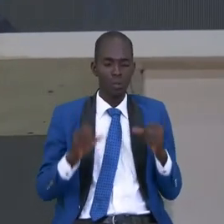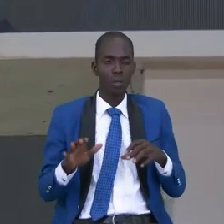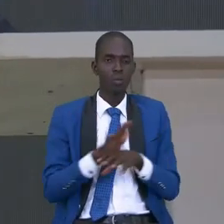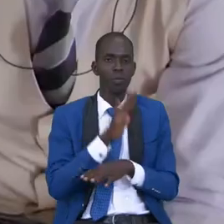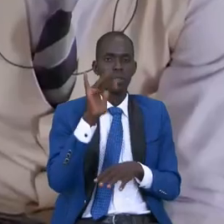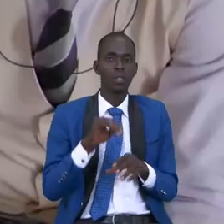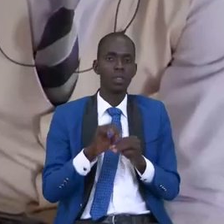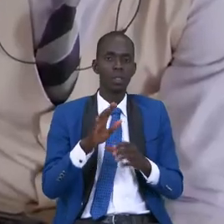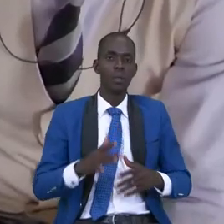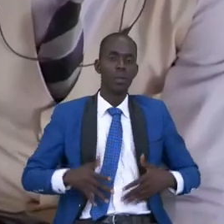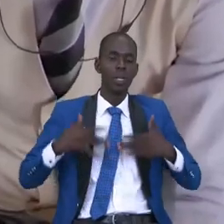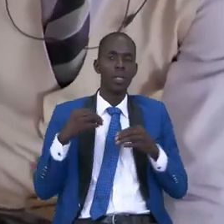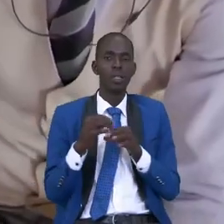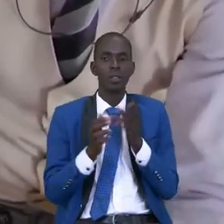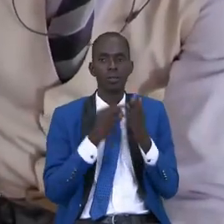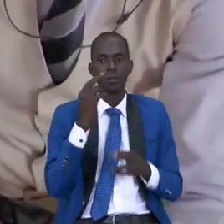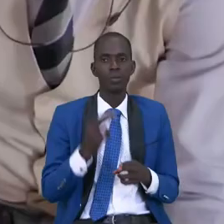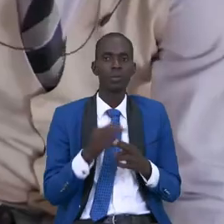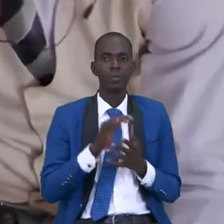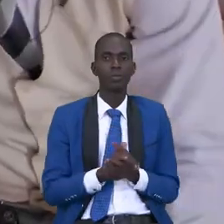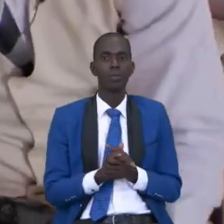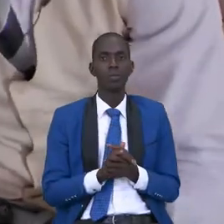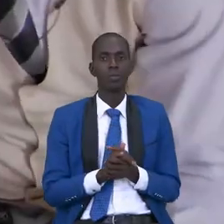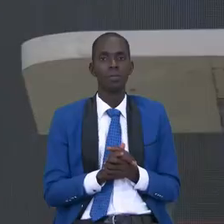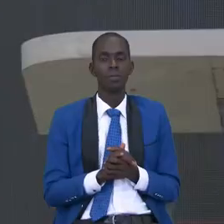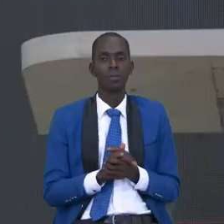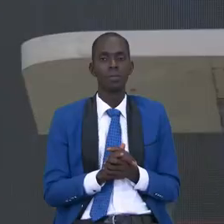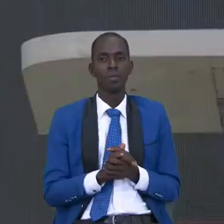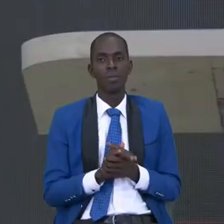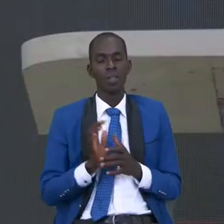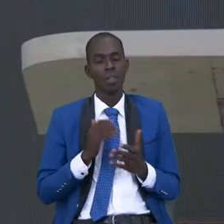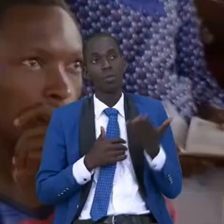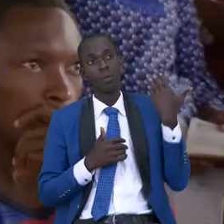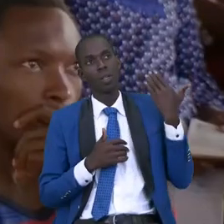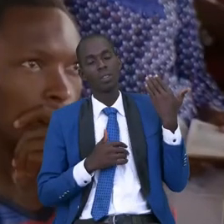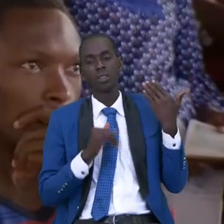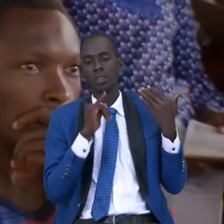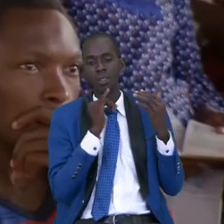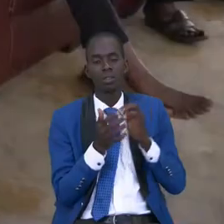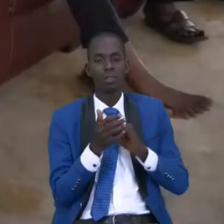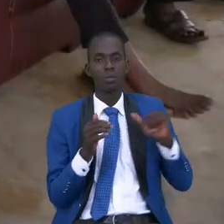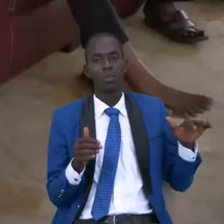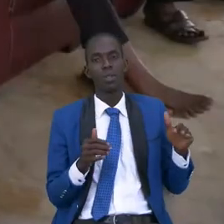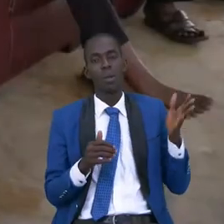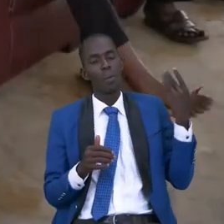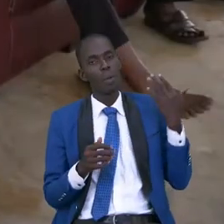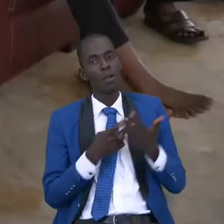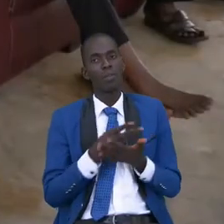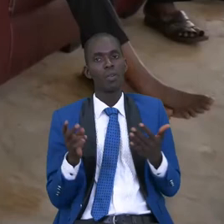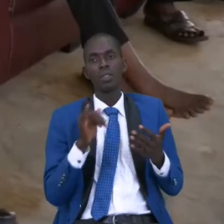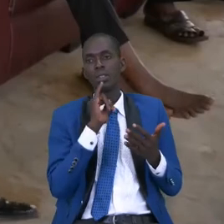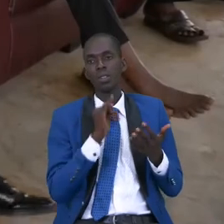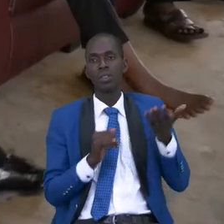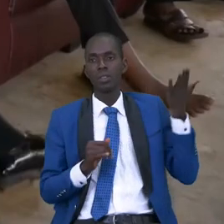in Jesus' name. The past is gone. The past failure is gone.